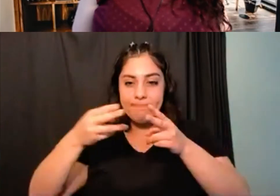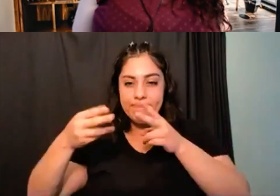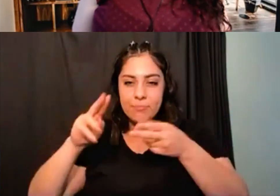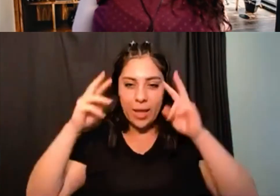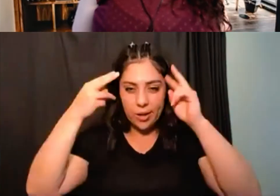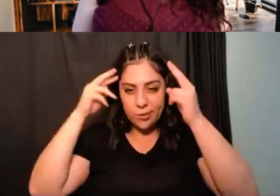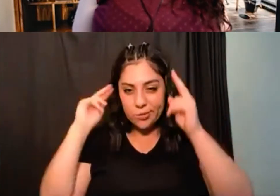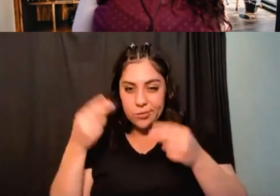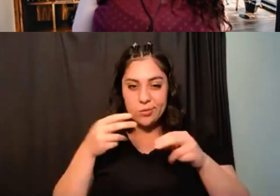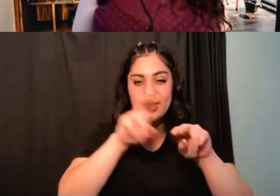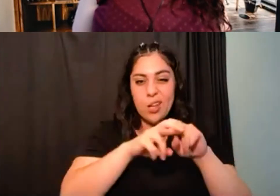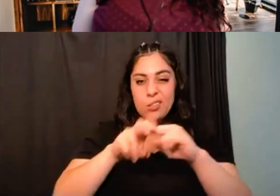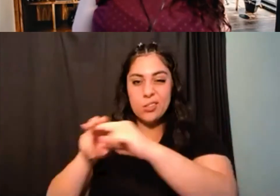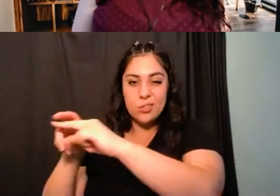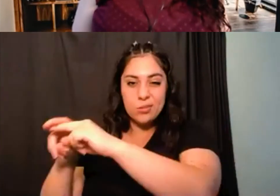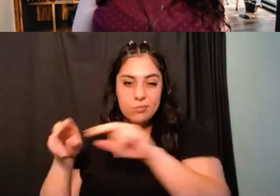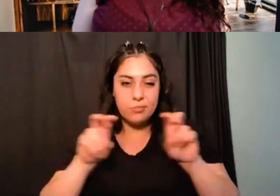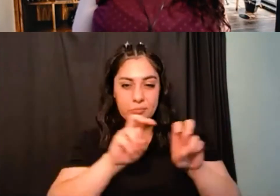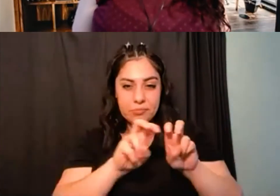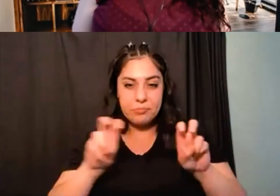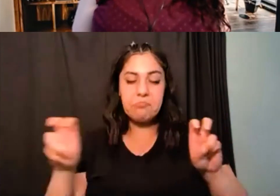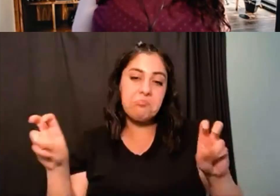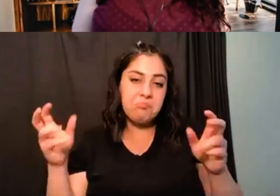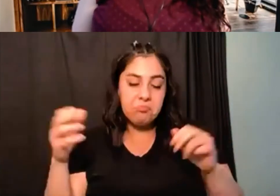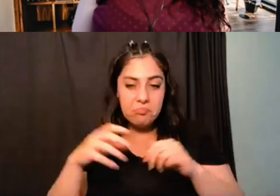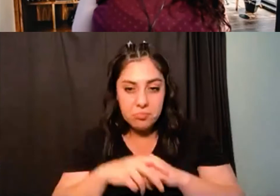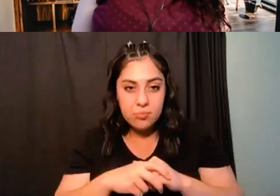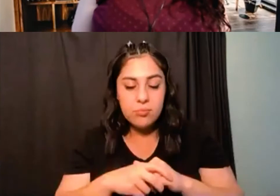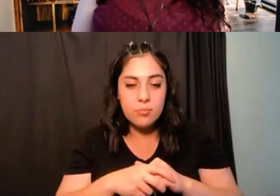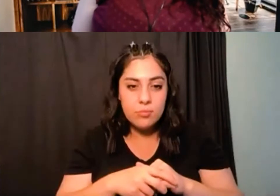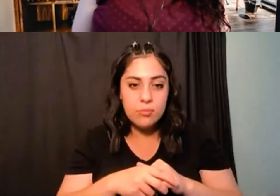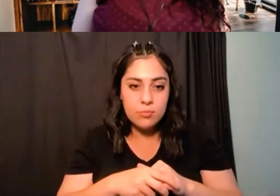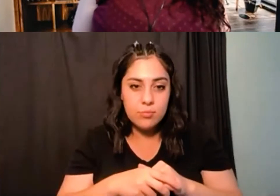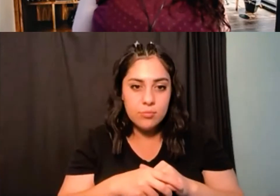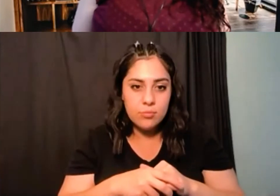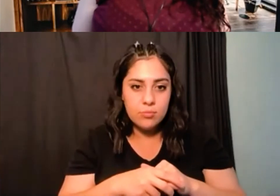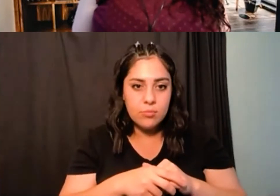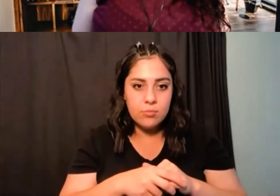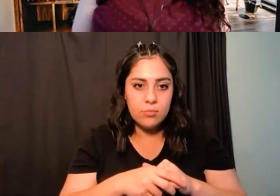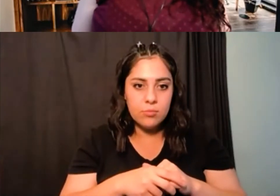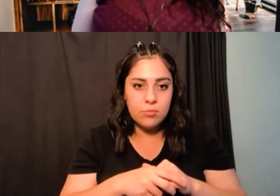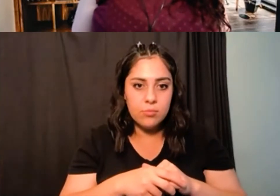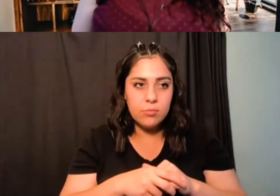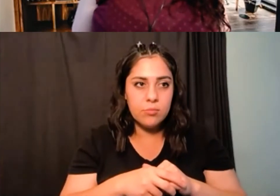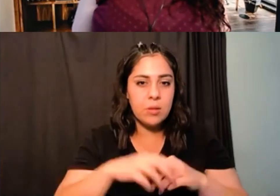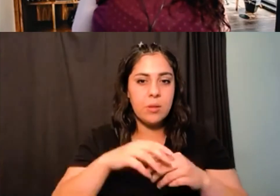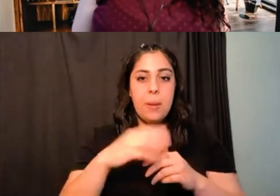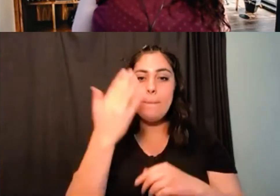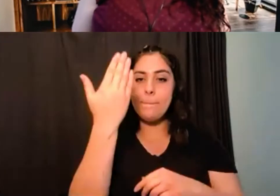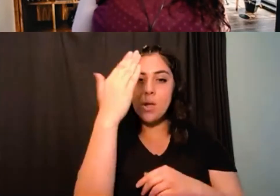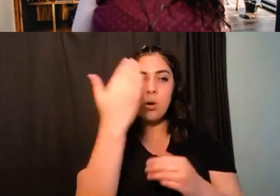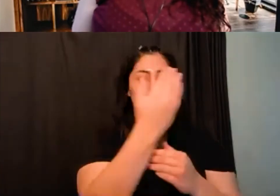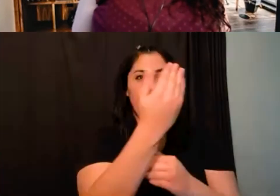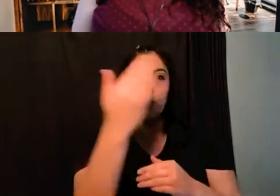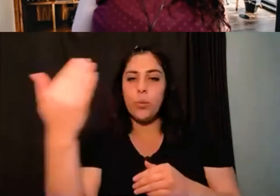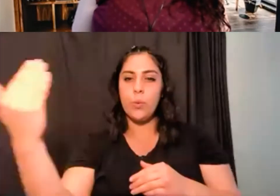or hairdresser chairs, or barber chairs, call them what you will. A wall of full-length mirrors for your head.